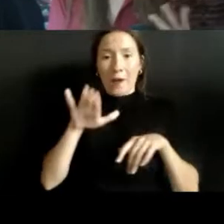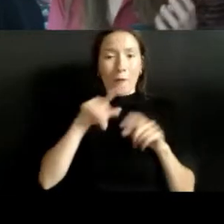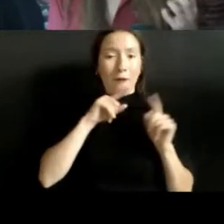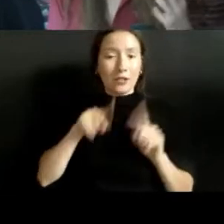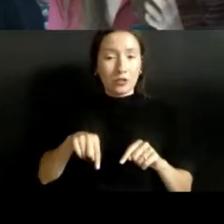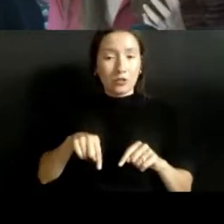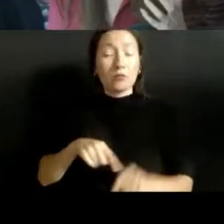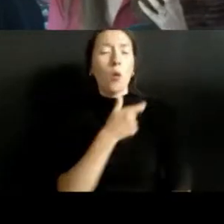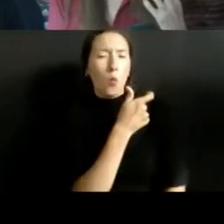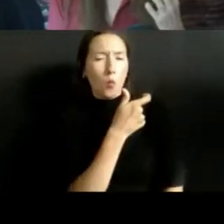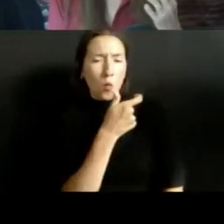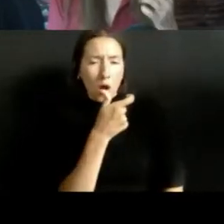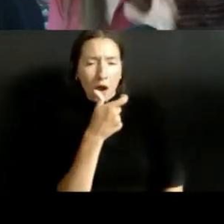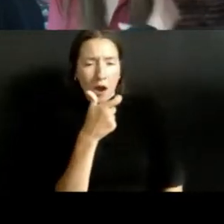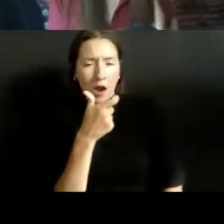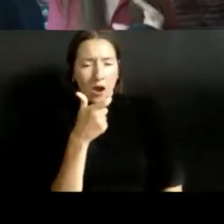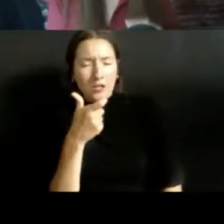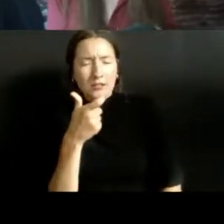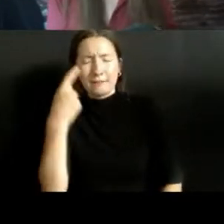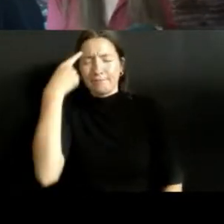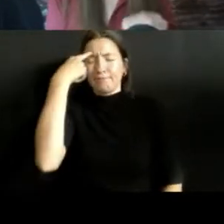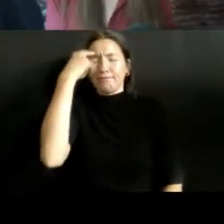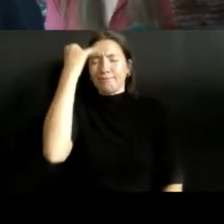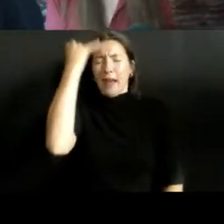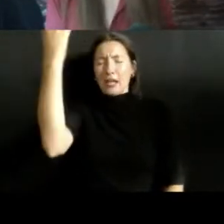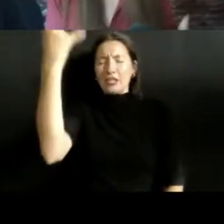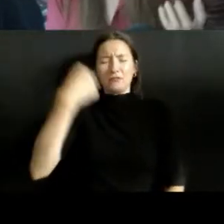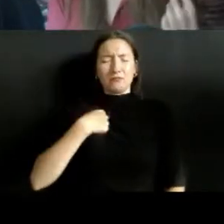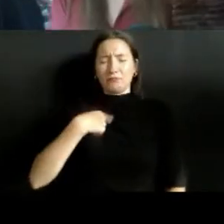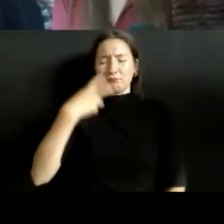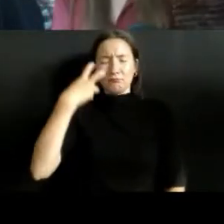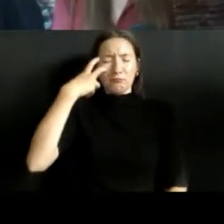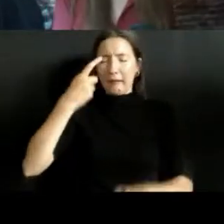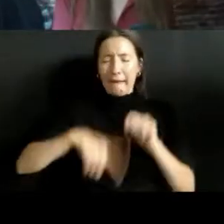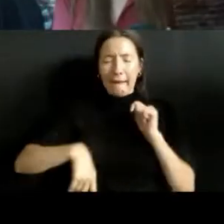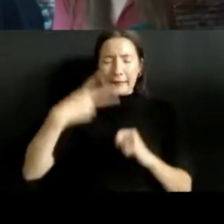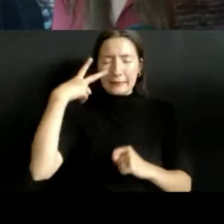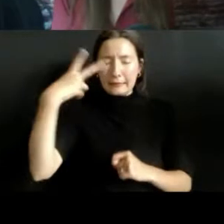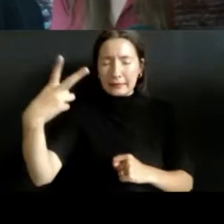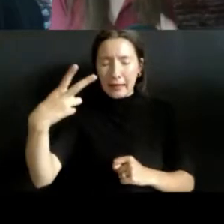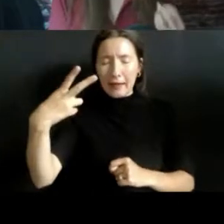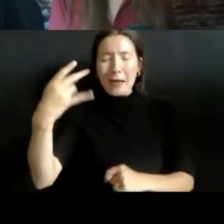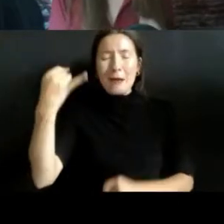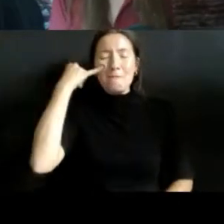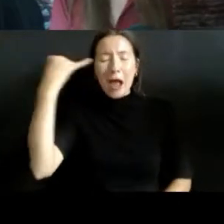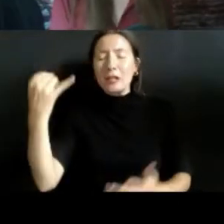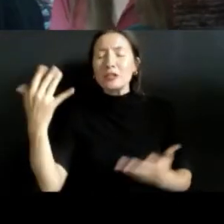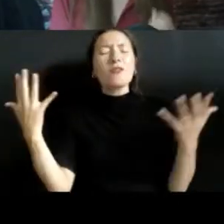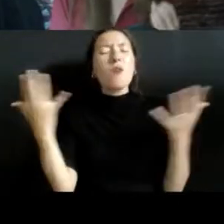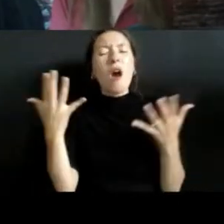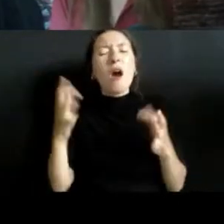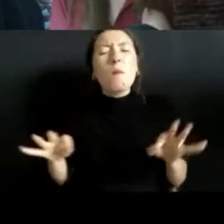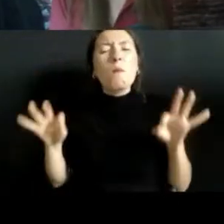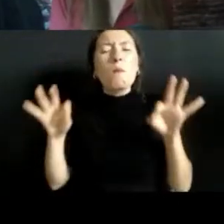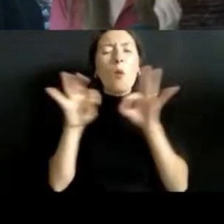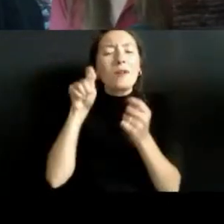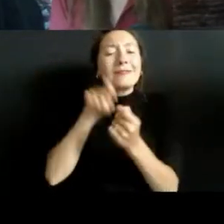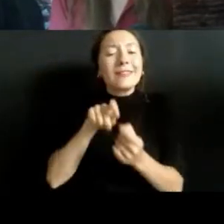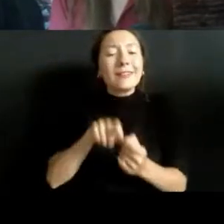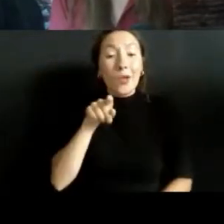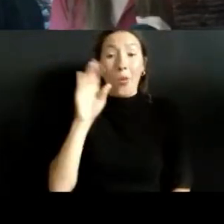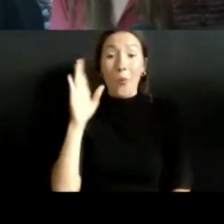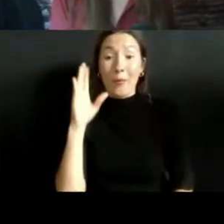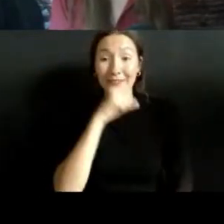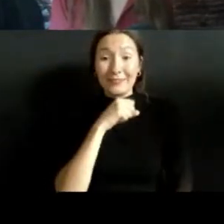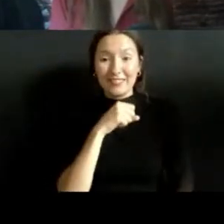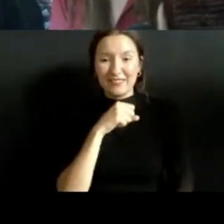you see something important visually that's not there in the audio that you would miss if you couldn't see it, let me know